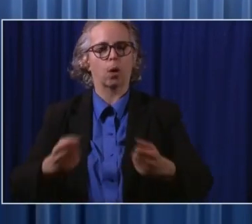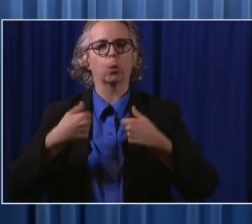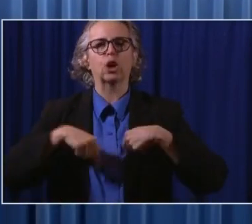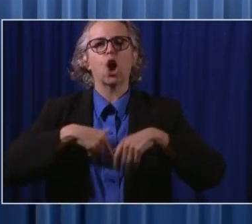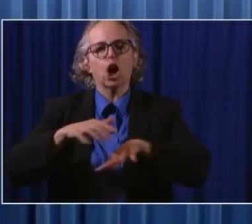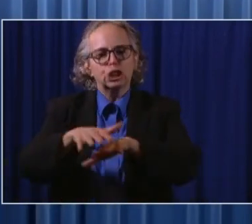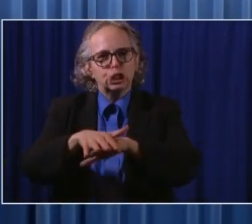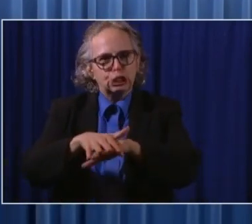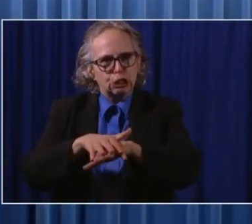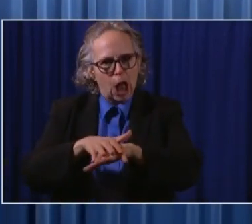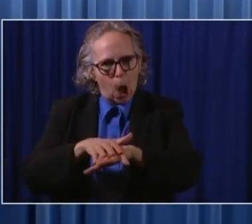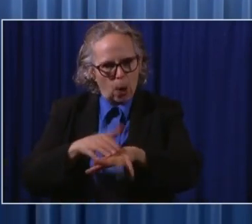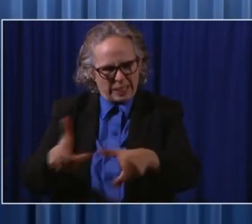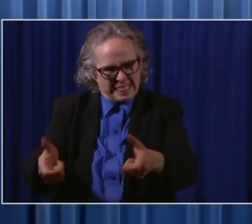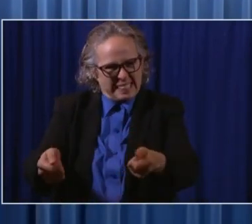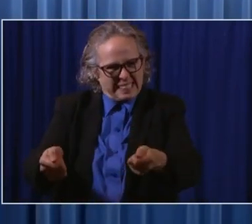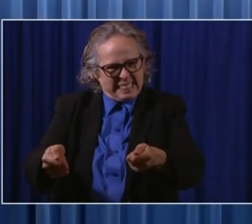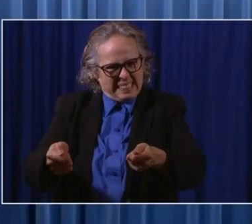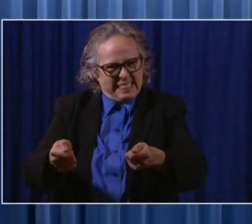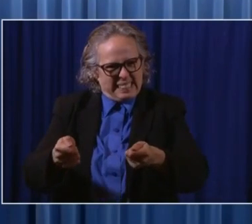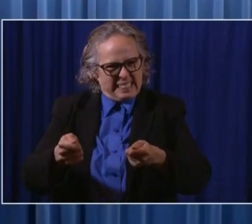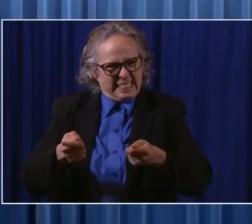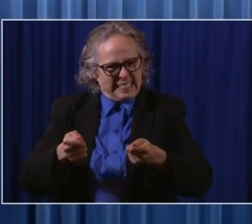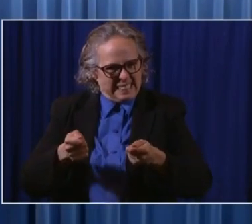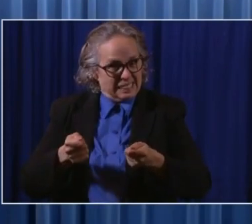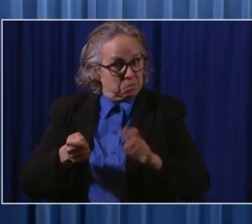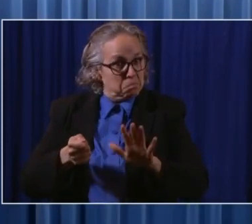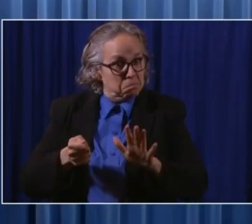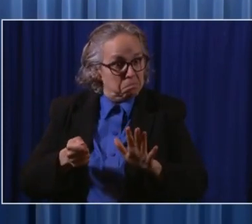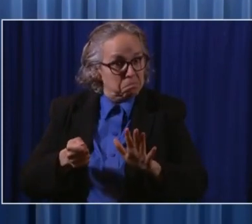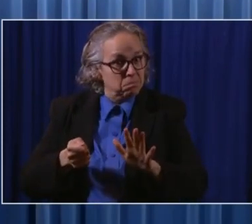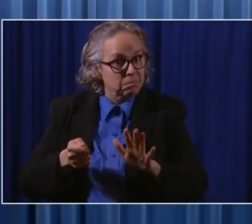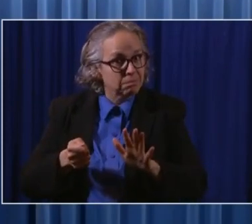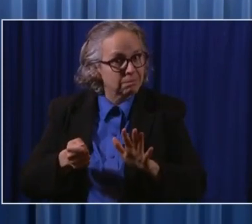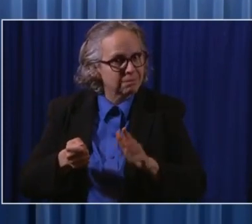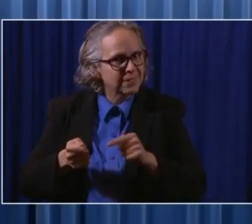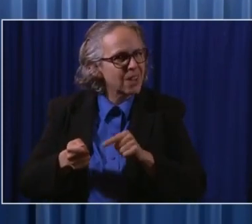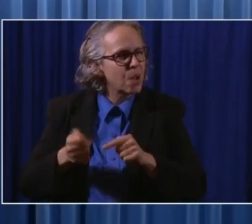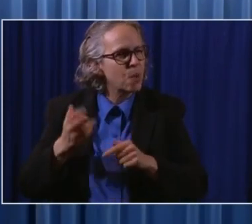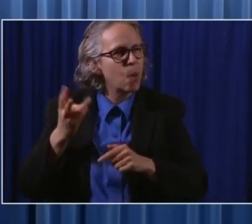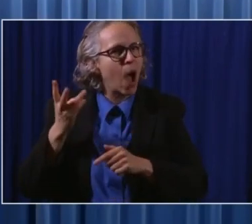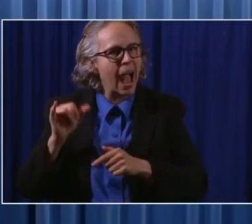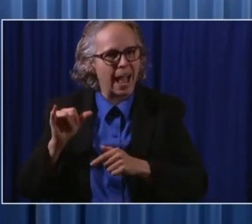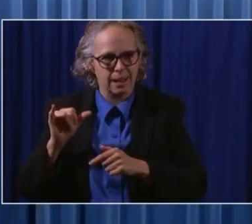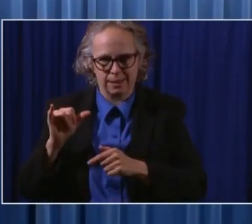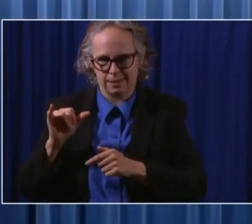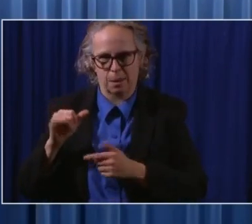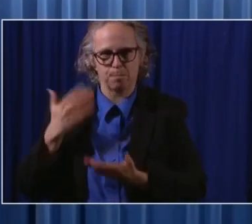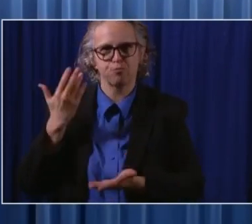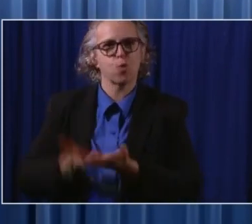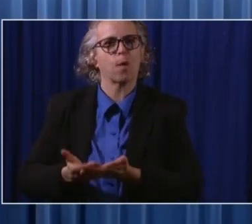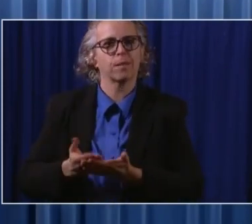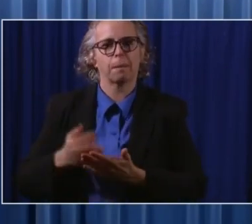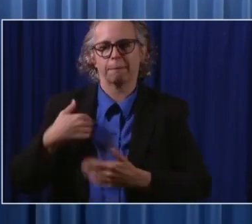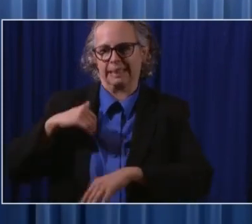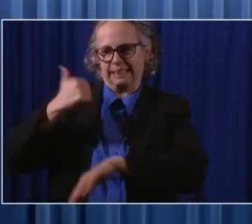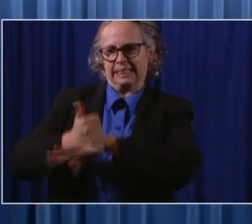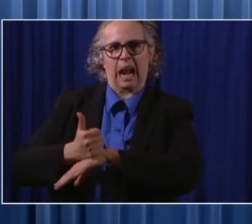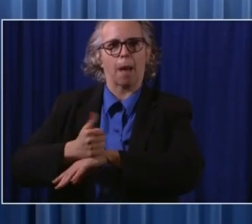when the mask order has been on for a significant period of time, and when the compliance from people,